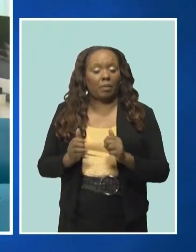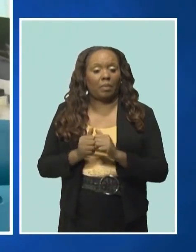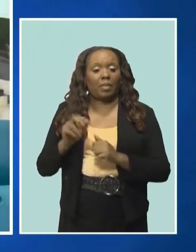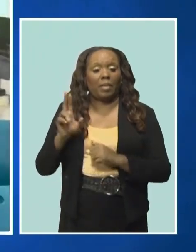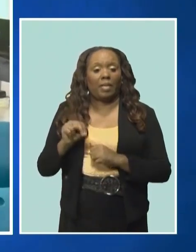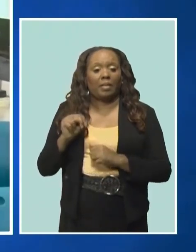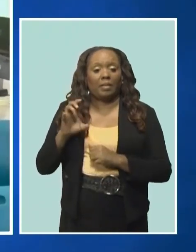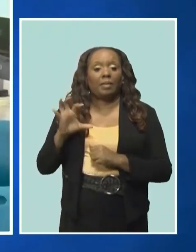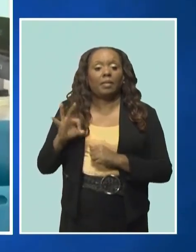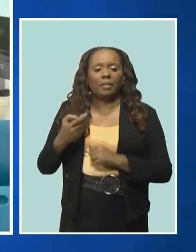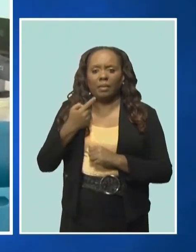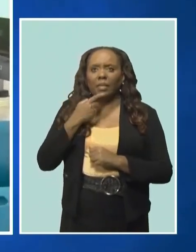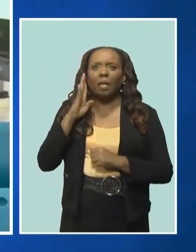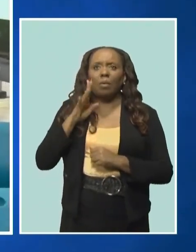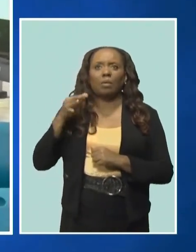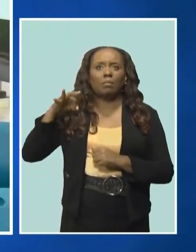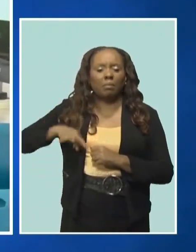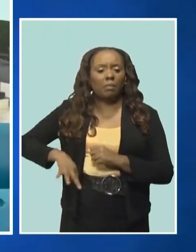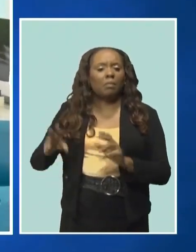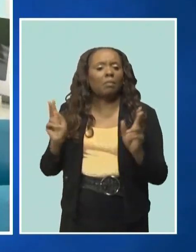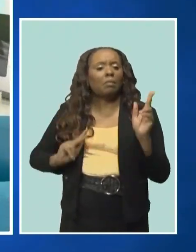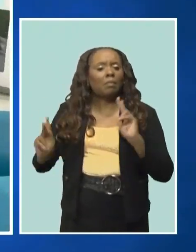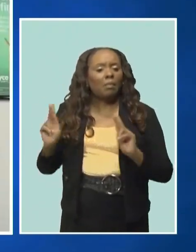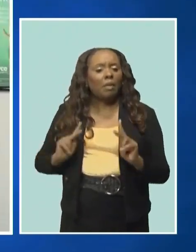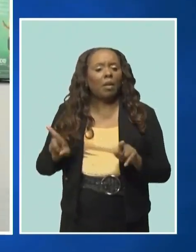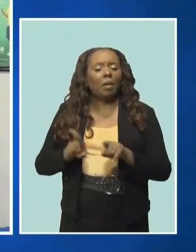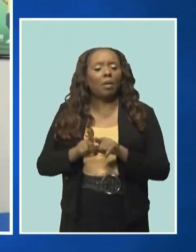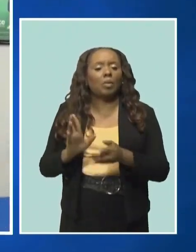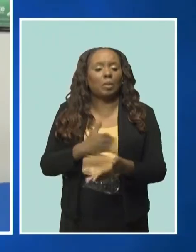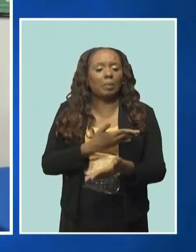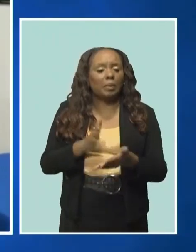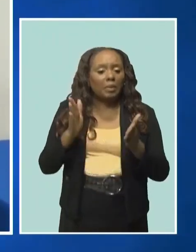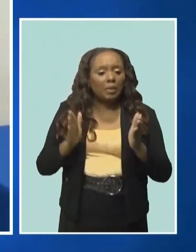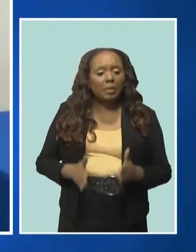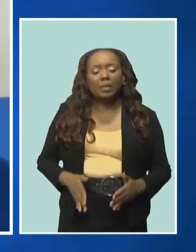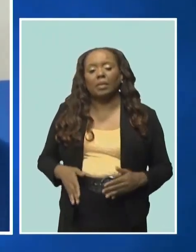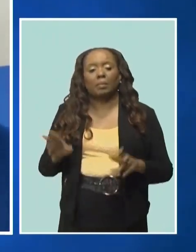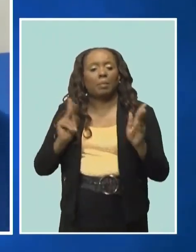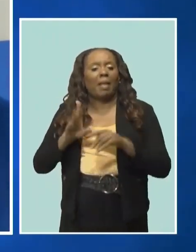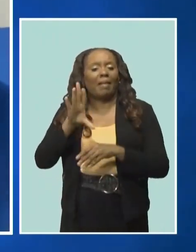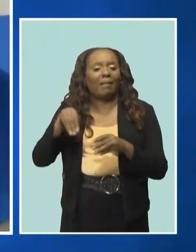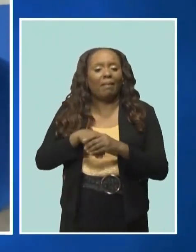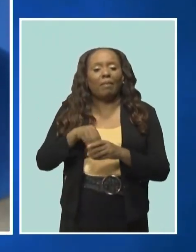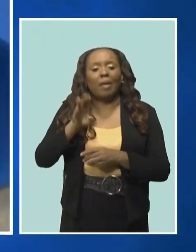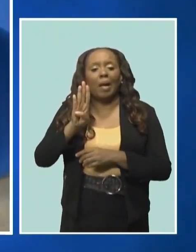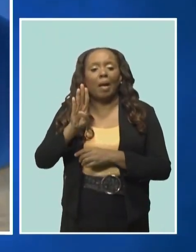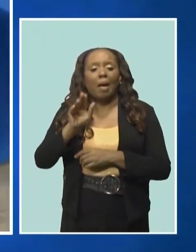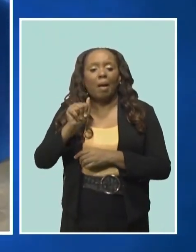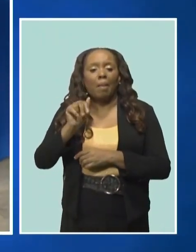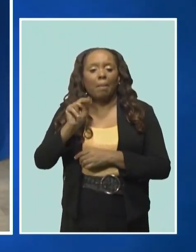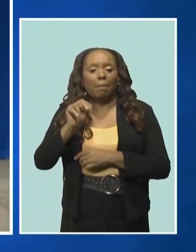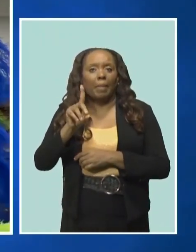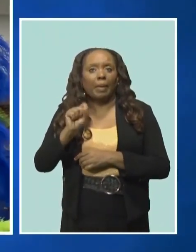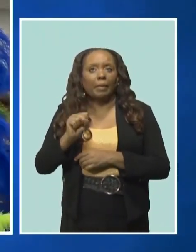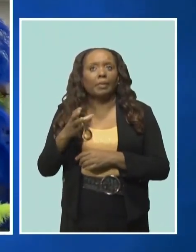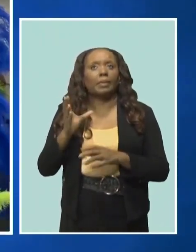Andre Hoyt, says it will benefit patrons as well as stakeholders, including musicians, bands and vendors.